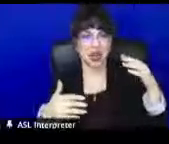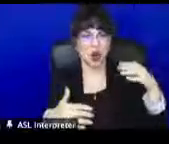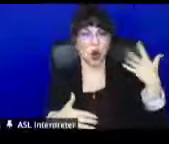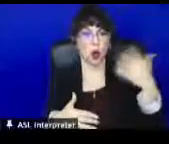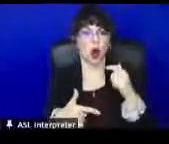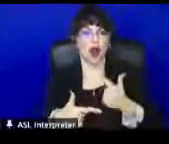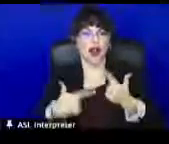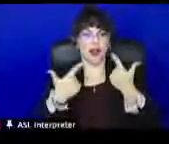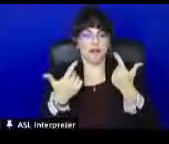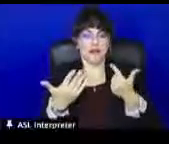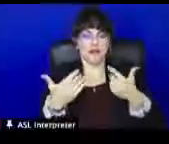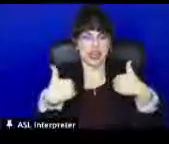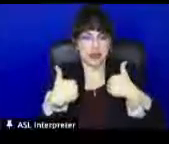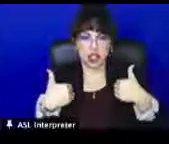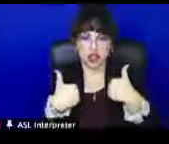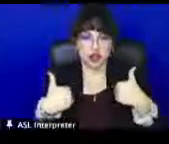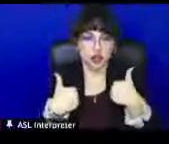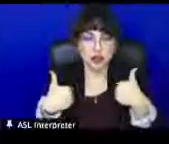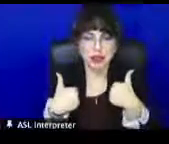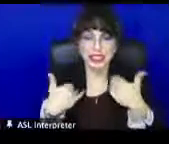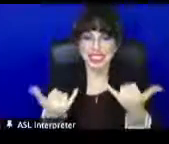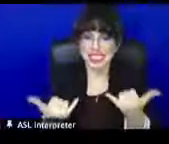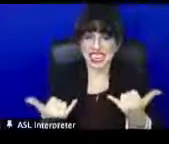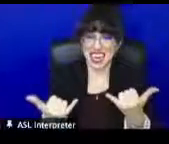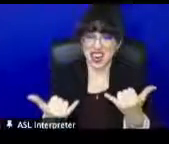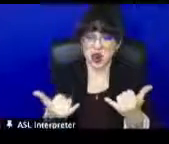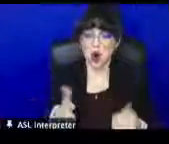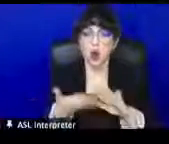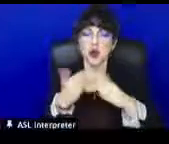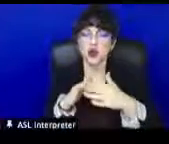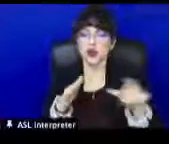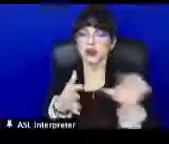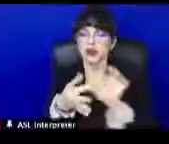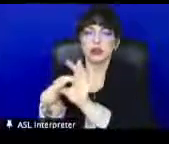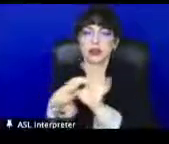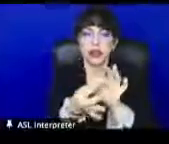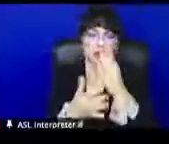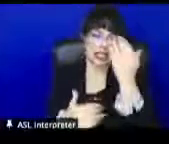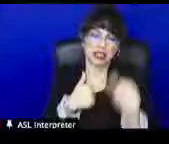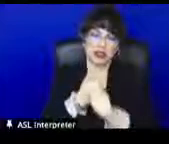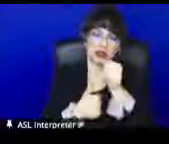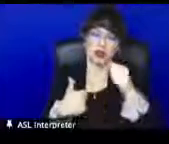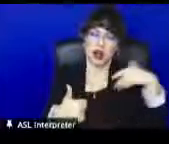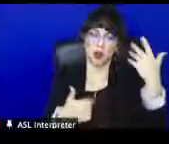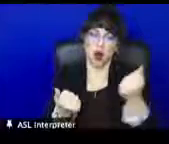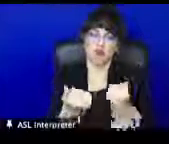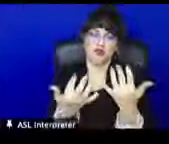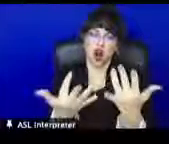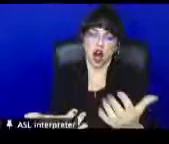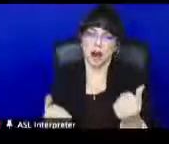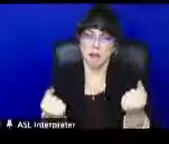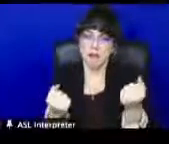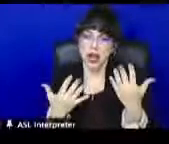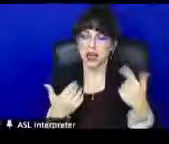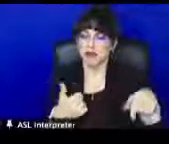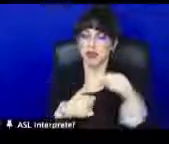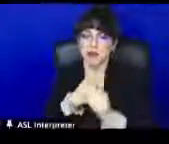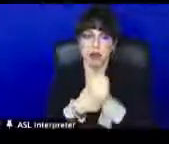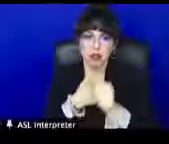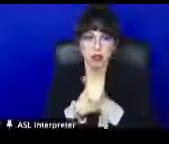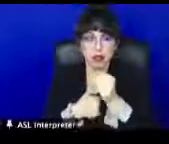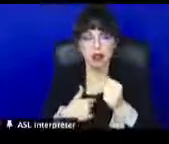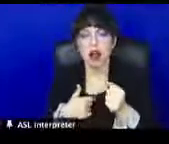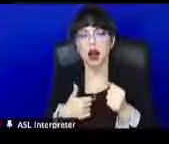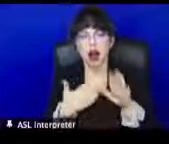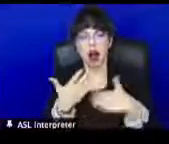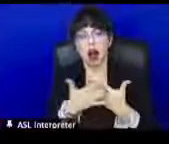These days, these communities are united by the threat of wildfire, and many of them are all of them, in fact,